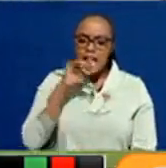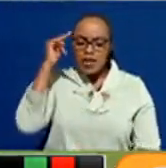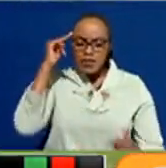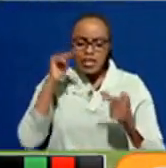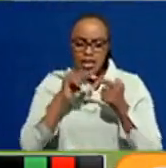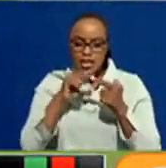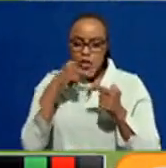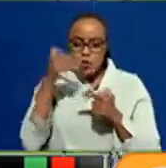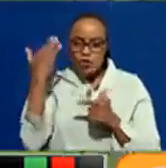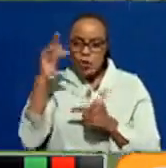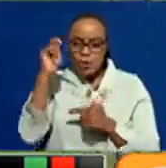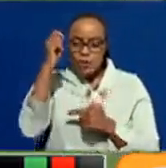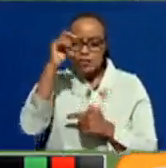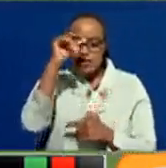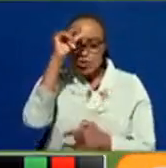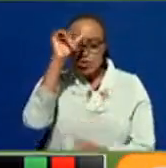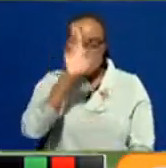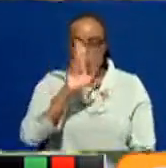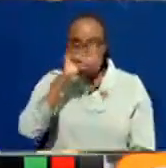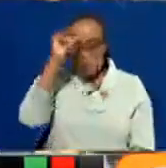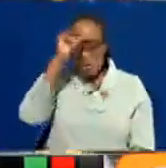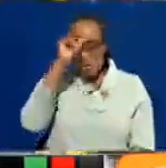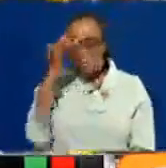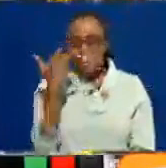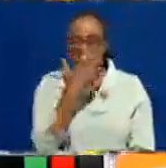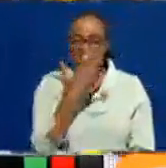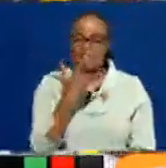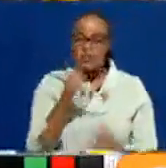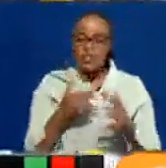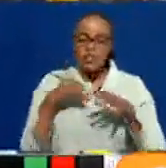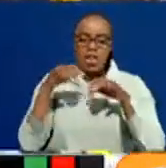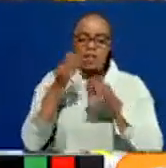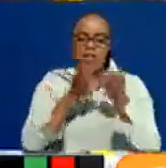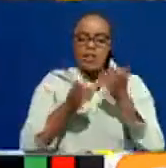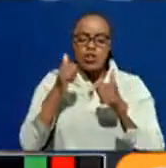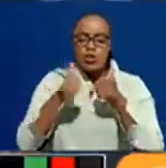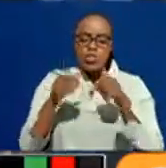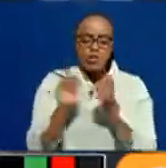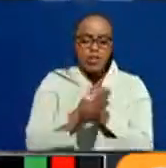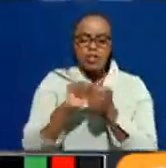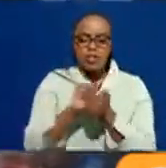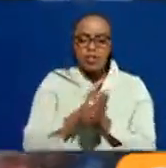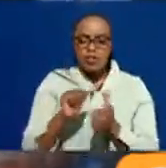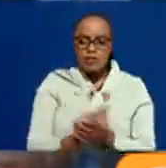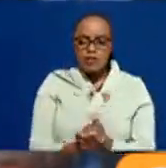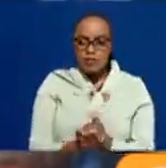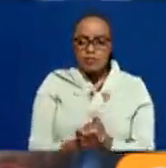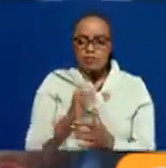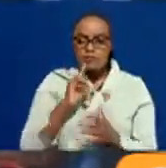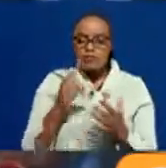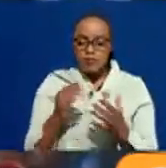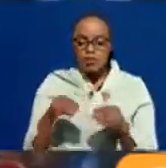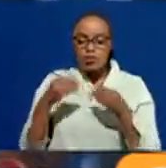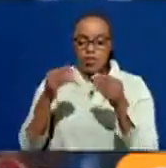former President Uhuru Kenyatta's government. Gachagua said they were inheriting an economy in tatters. Let us give our new president a